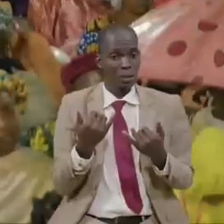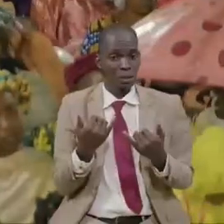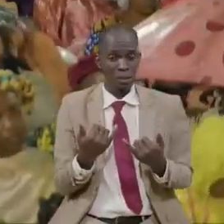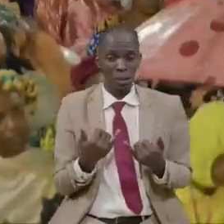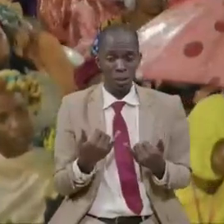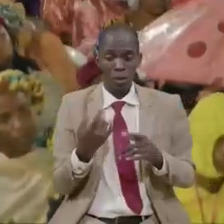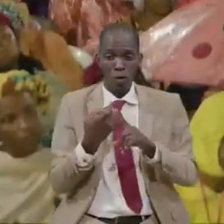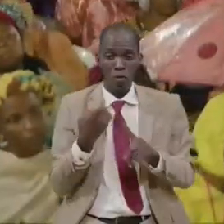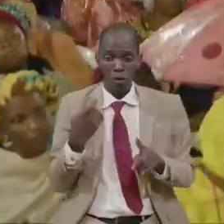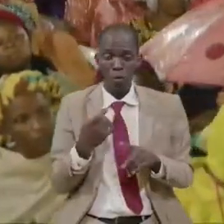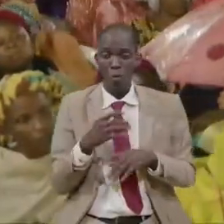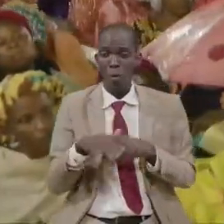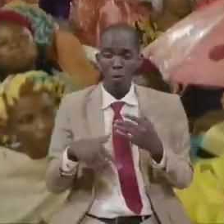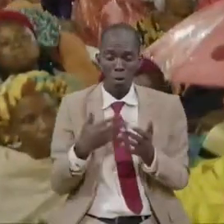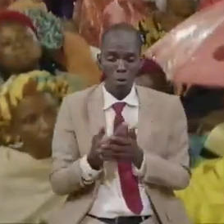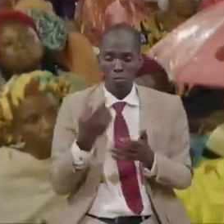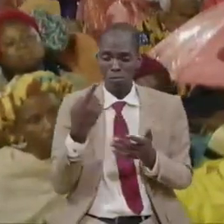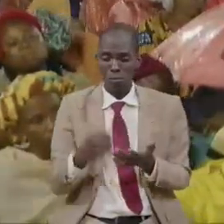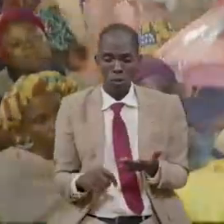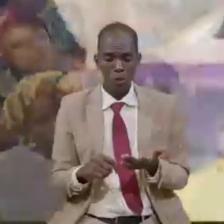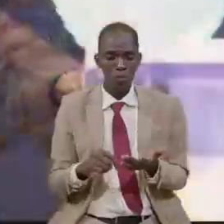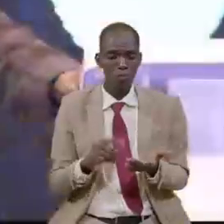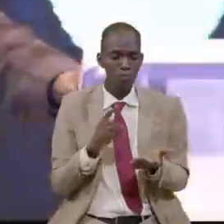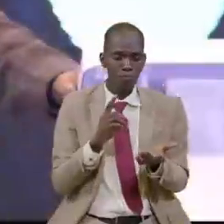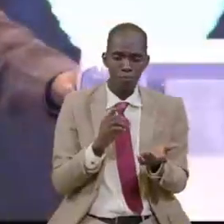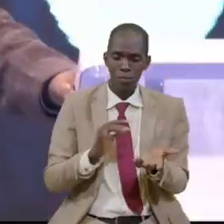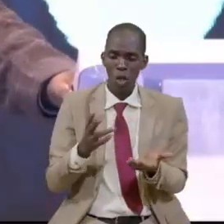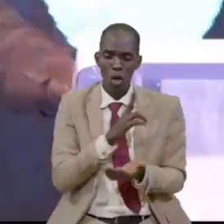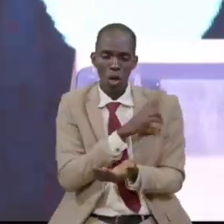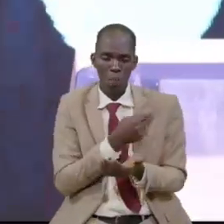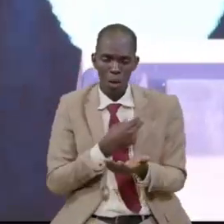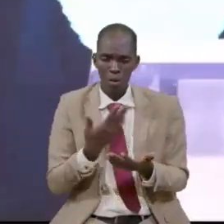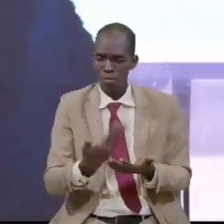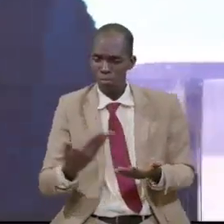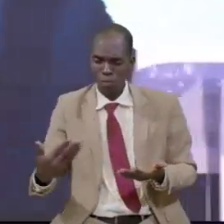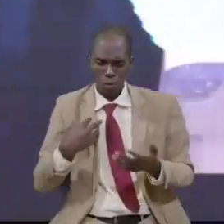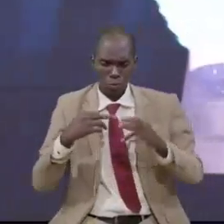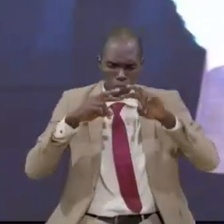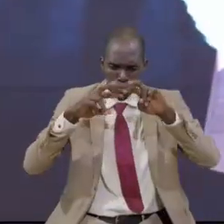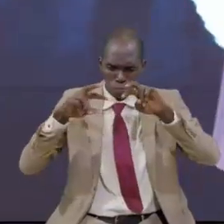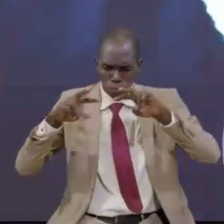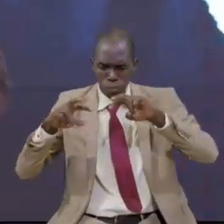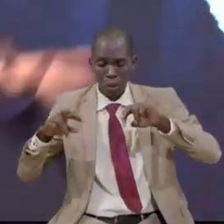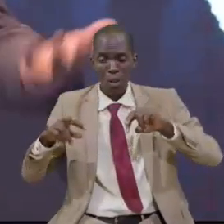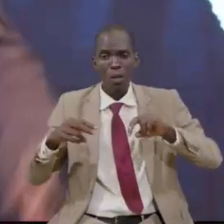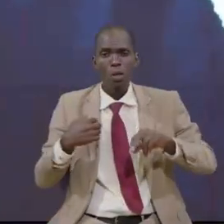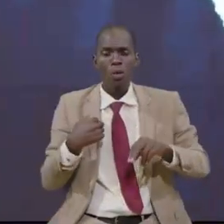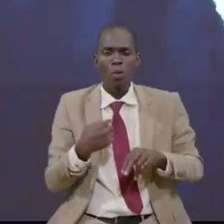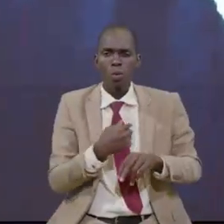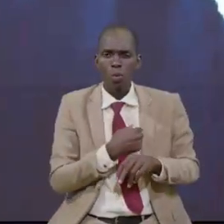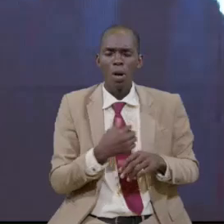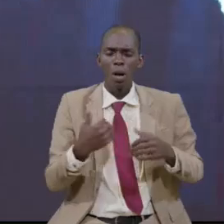and instruments and tows some machine we have and will put you to a rigorous